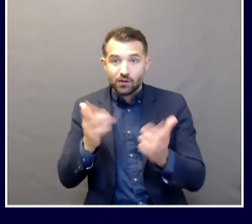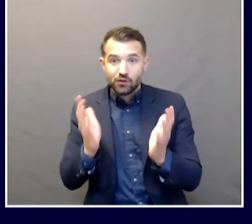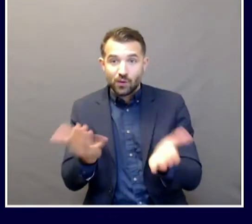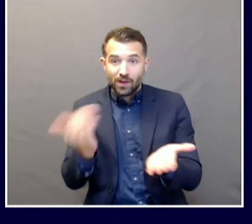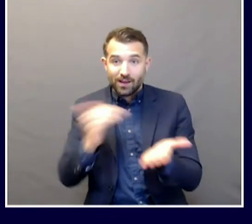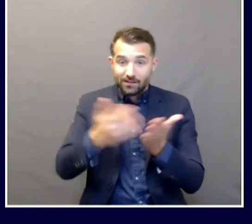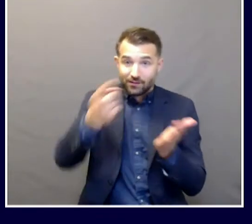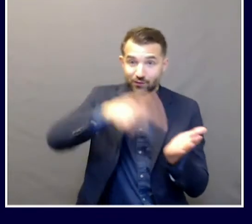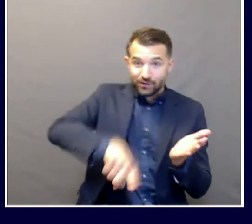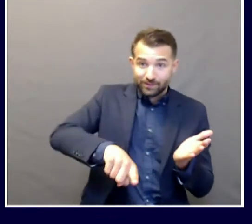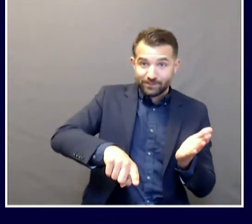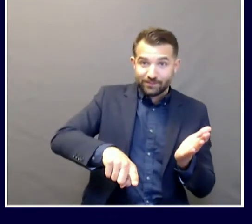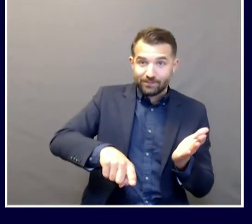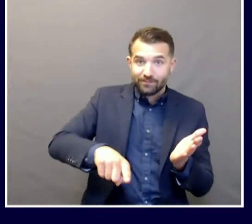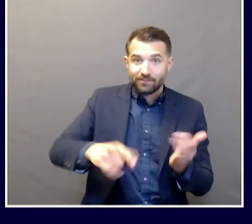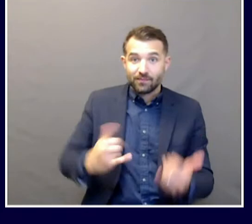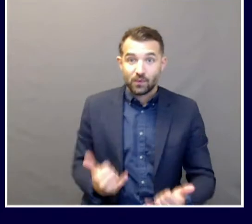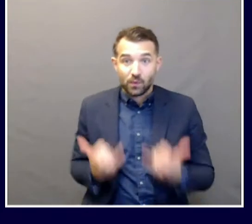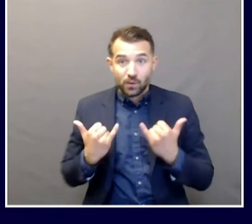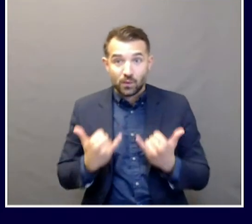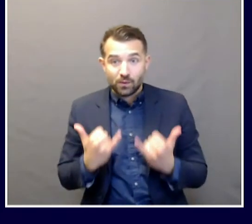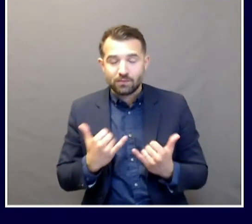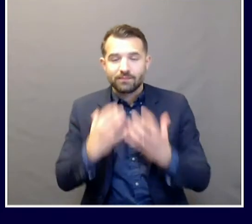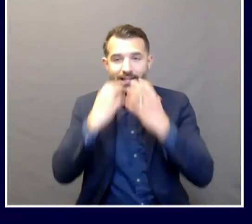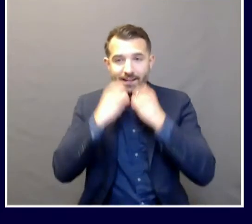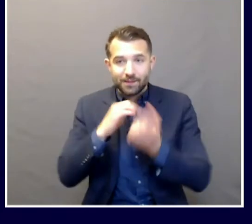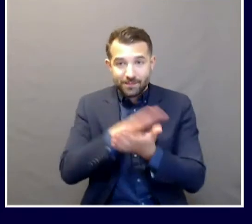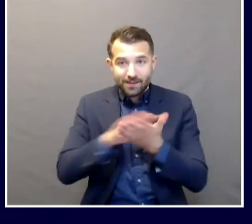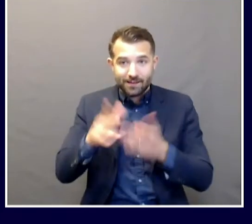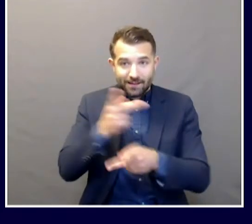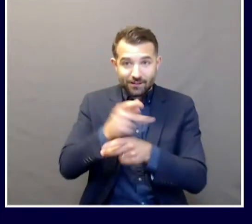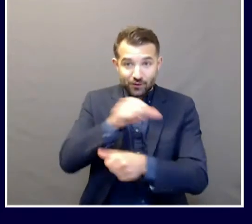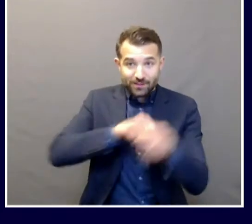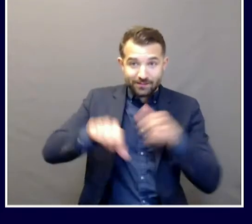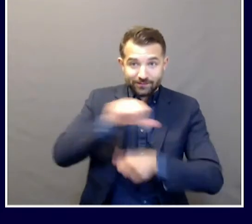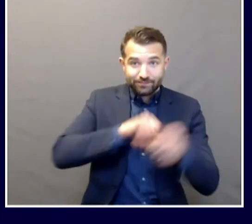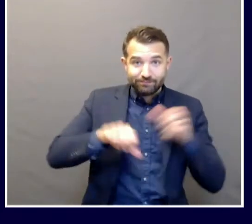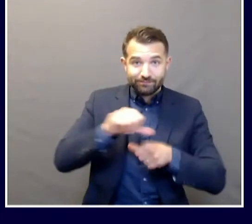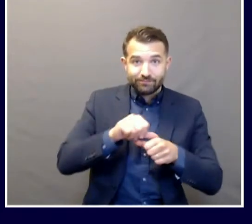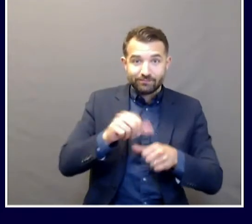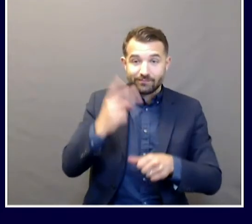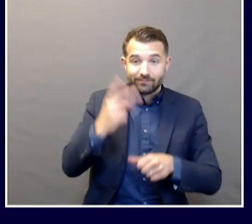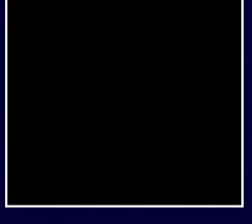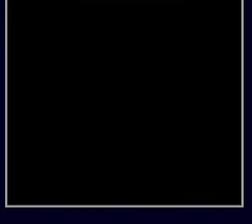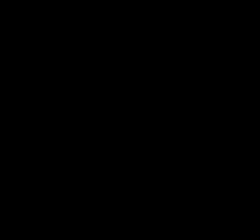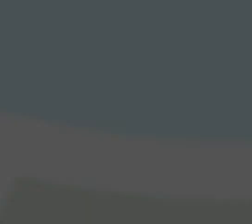In the meantime, as always, be kind and take care of one another. We'll see everyone soon.